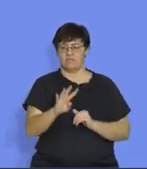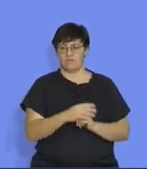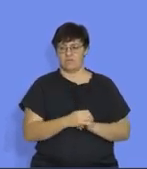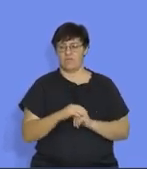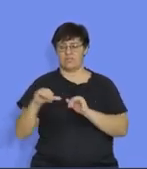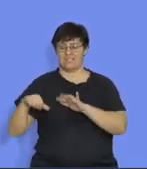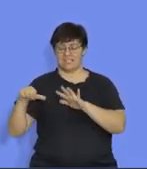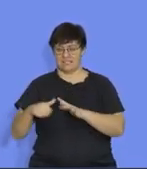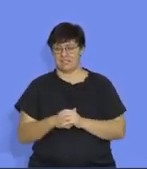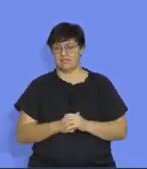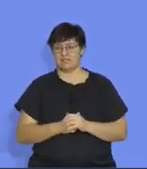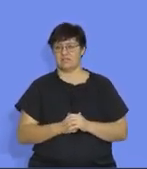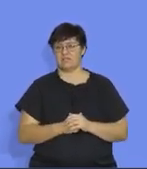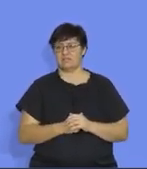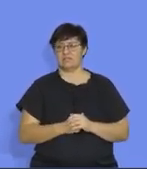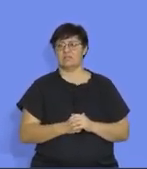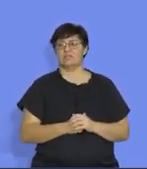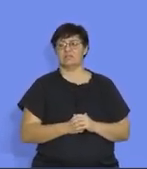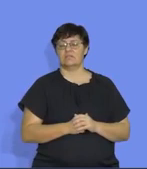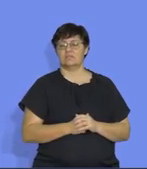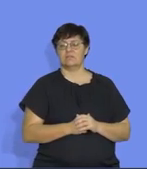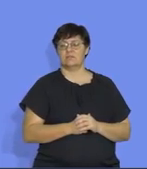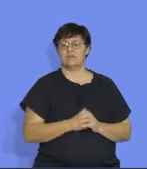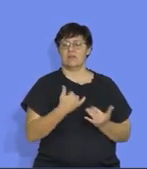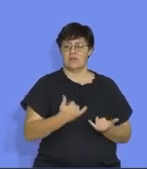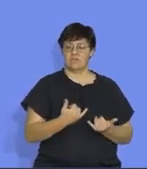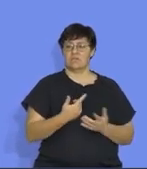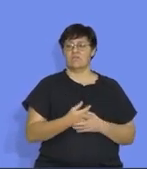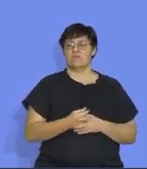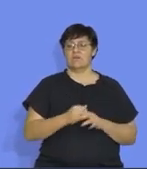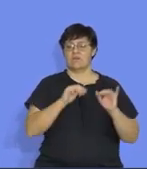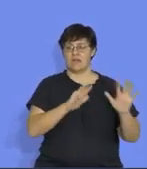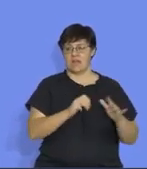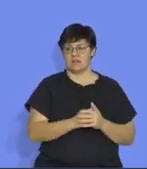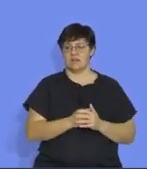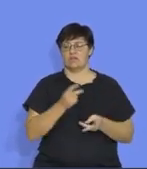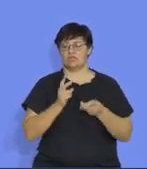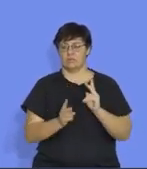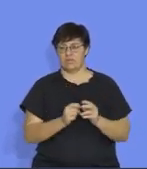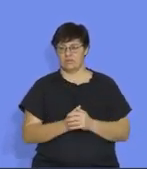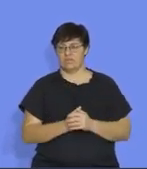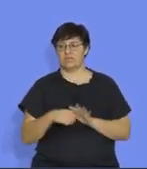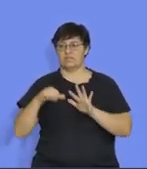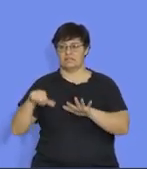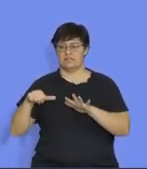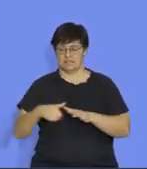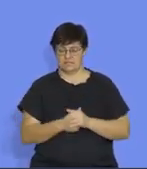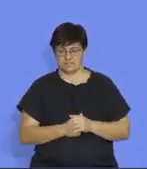then 16. Then using 9 and 12, it's going to be 9, 12,